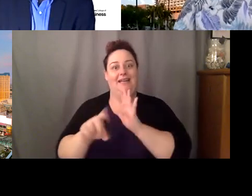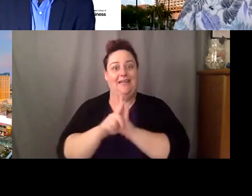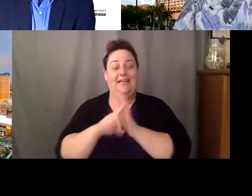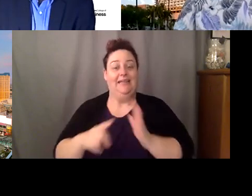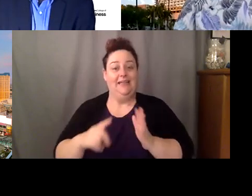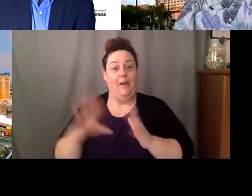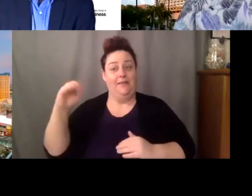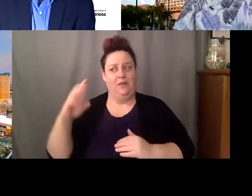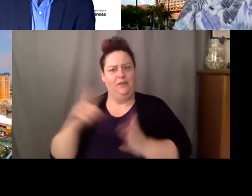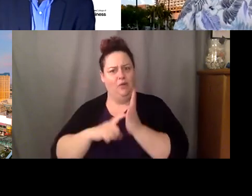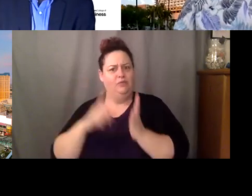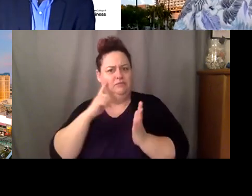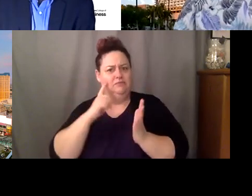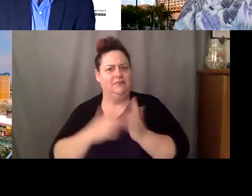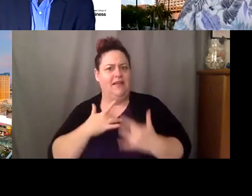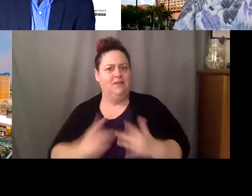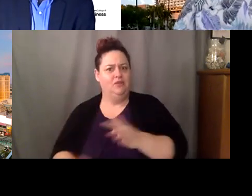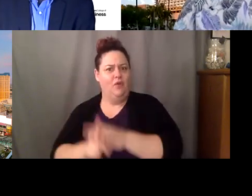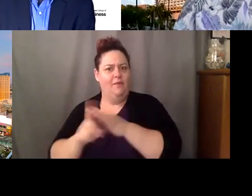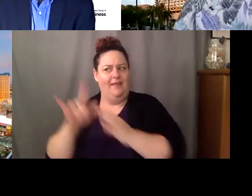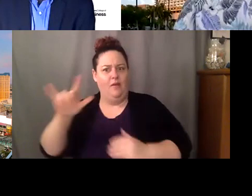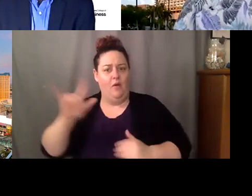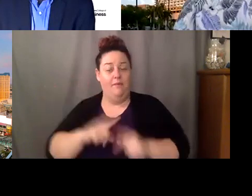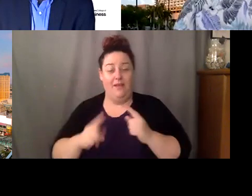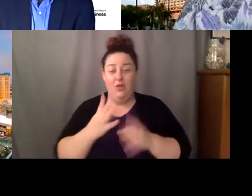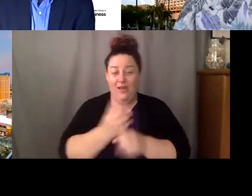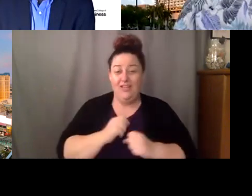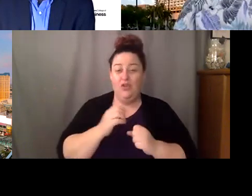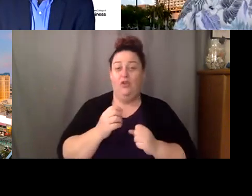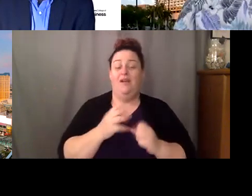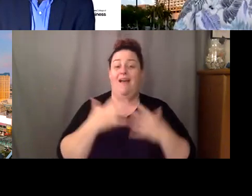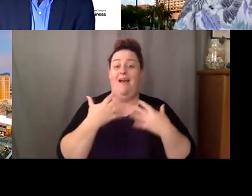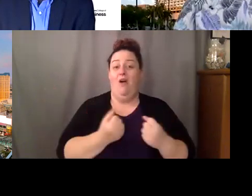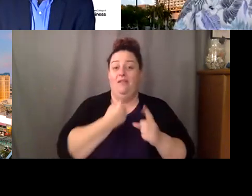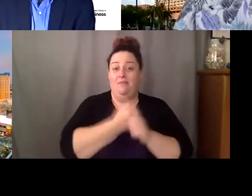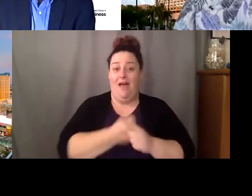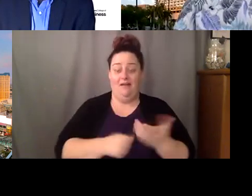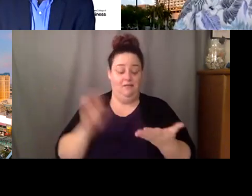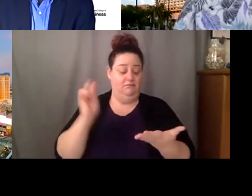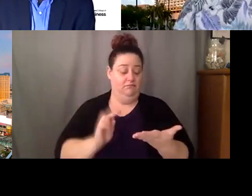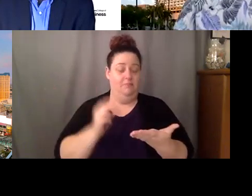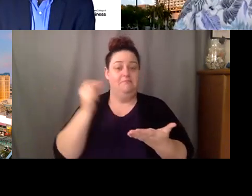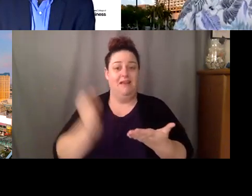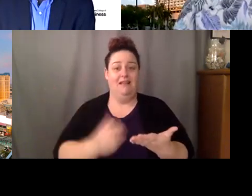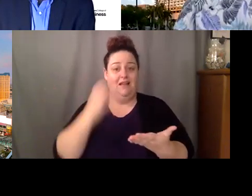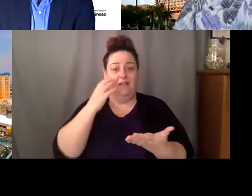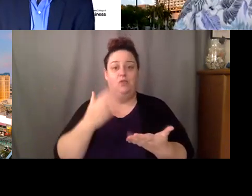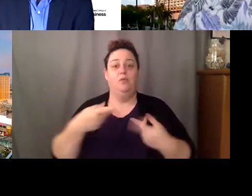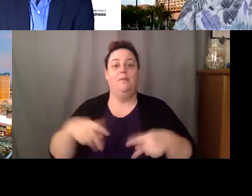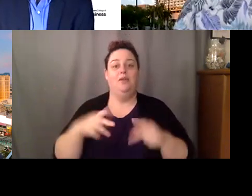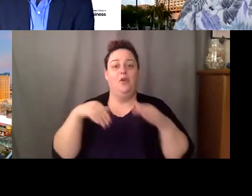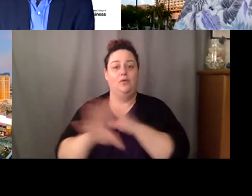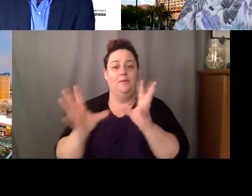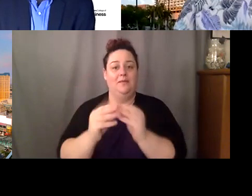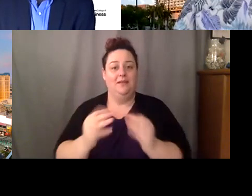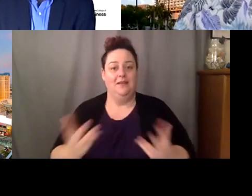airport. So you could get your health pass from Clear through Impact Health, which would let you go into a meeting. And this was